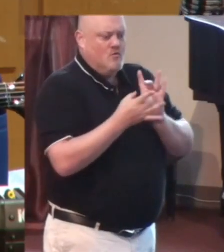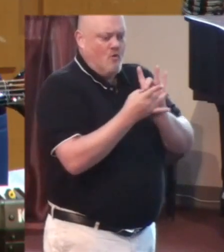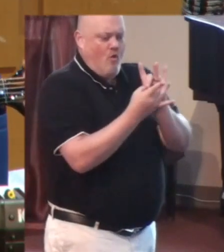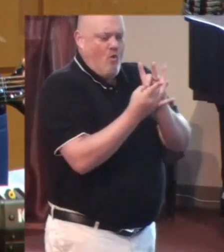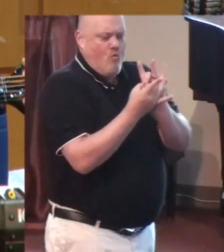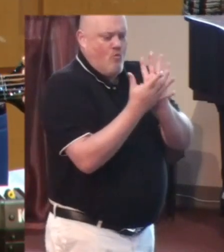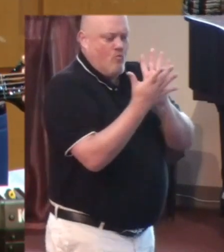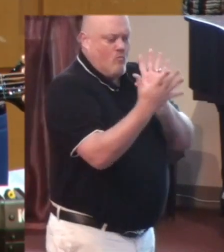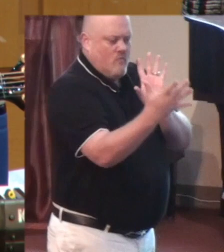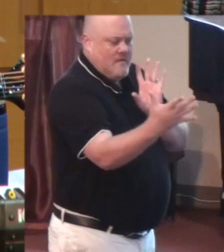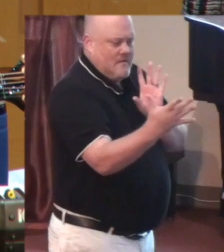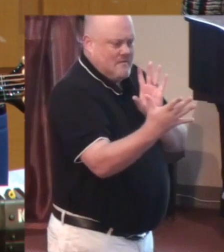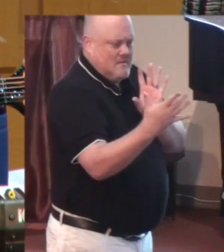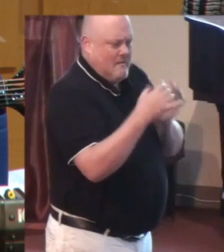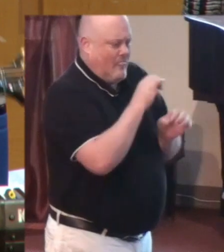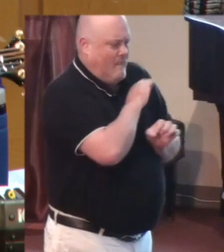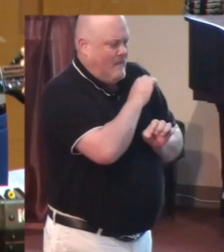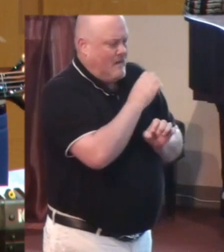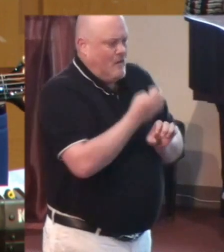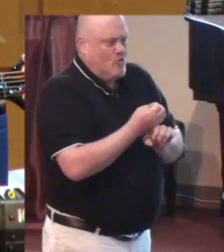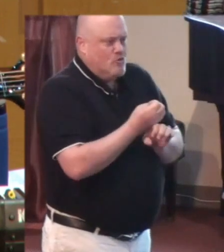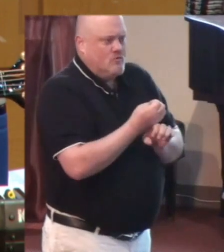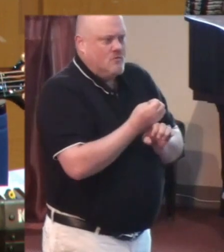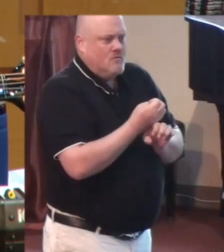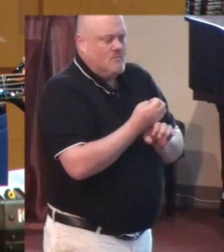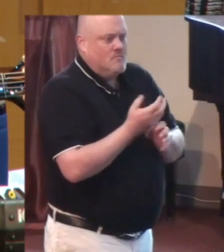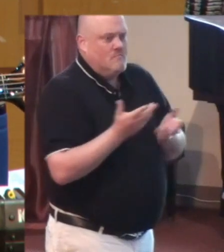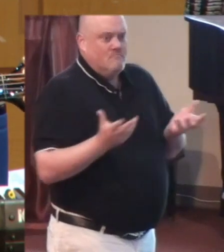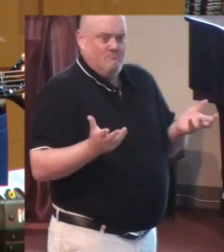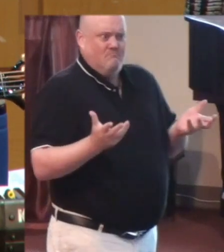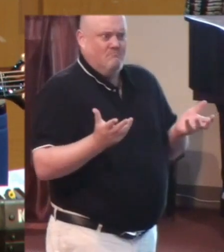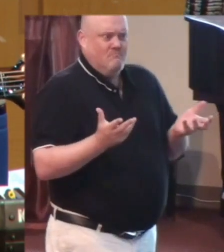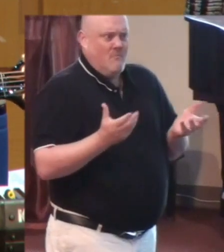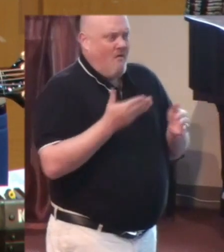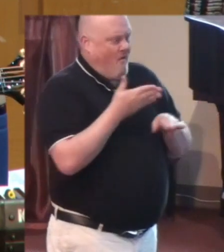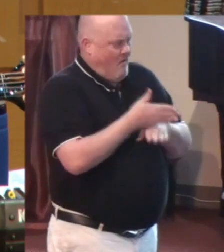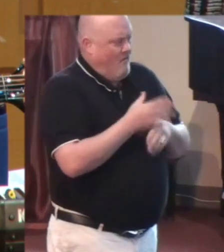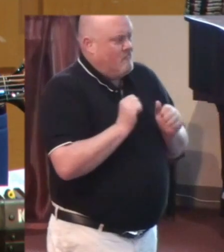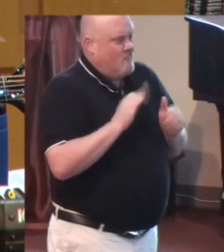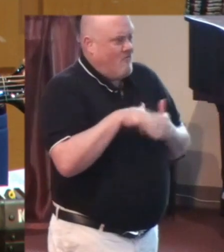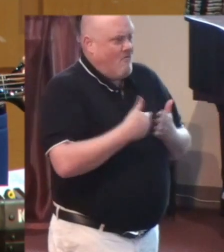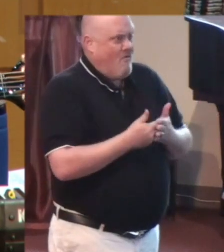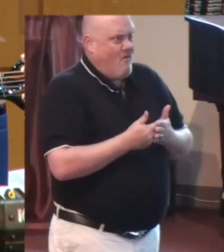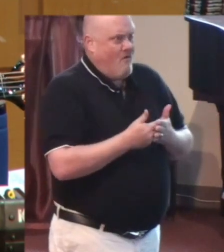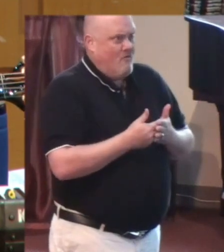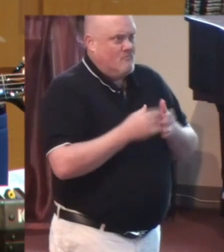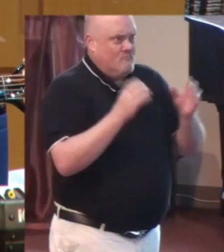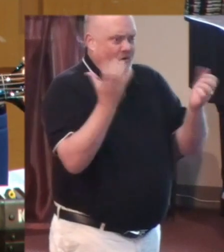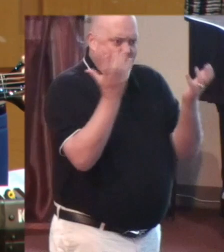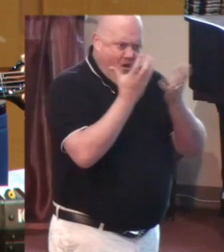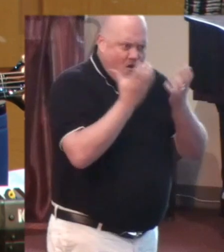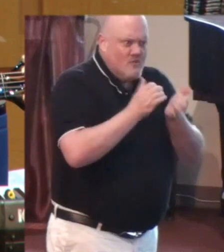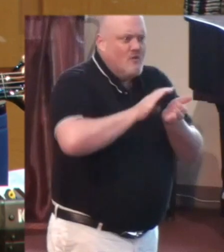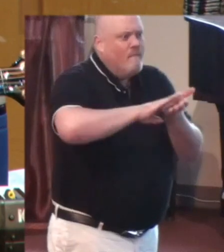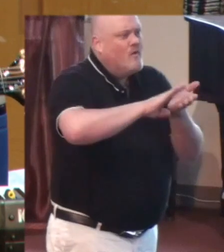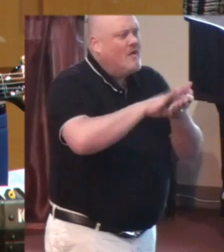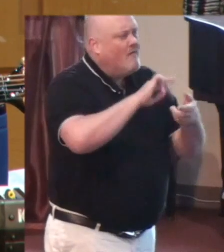no longer serves. After all, radical forgiveness is all about letting